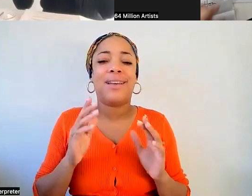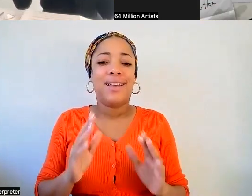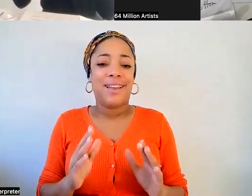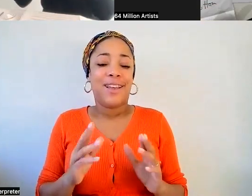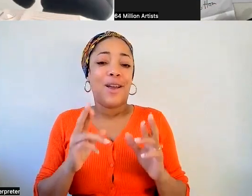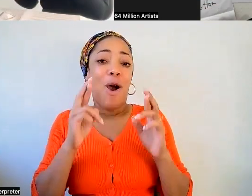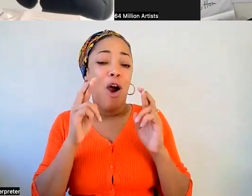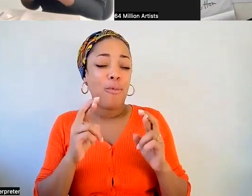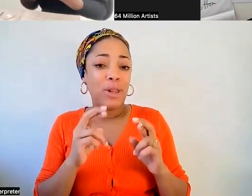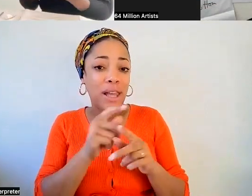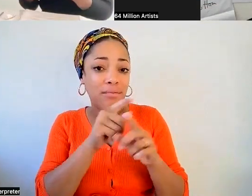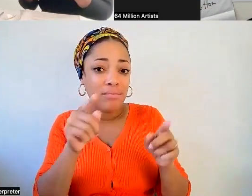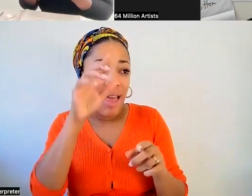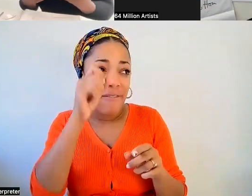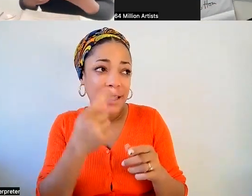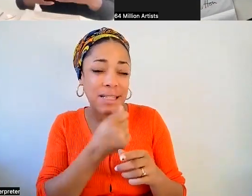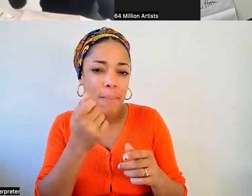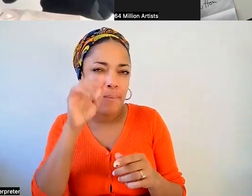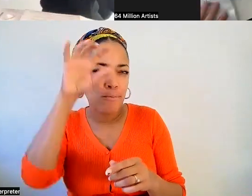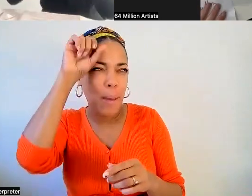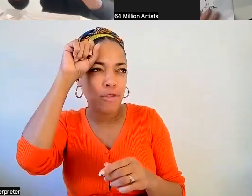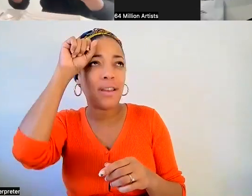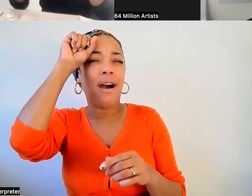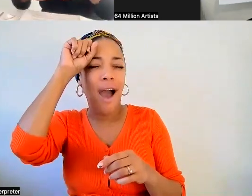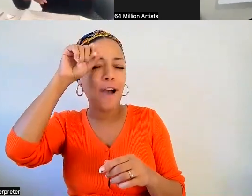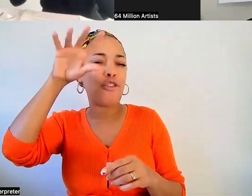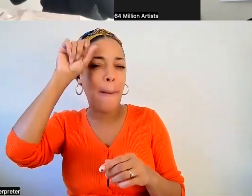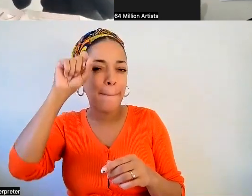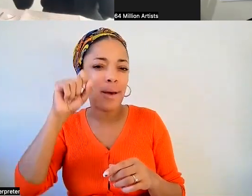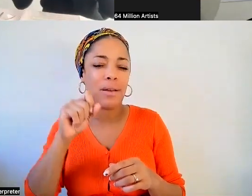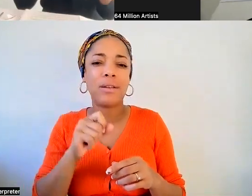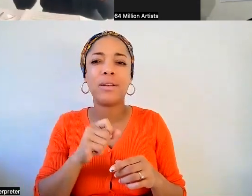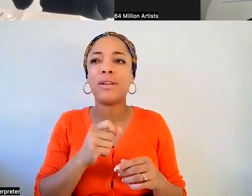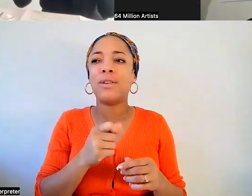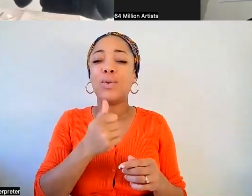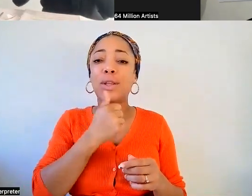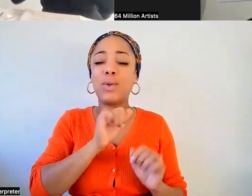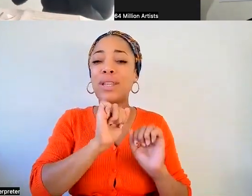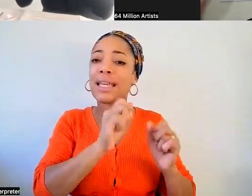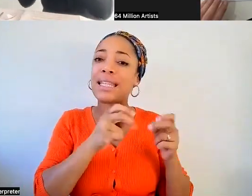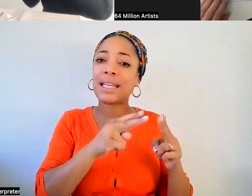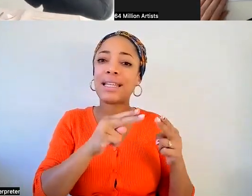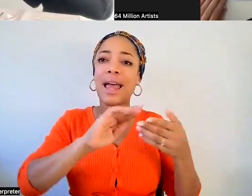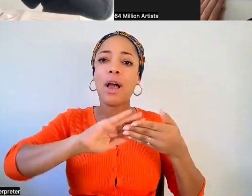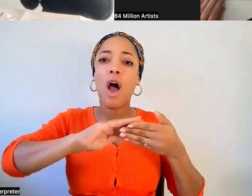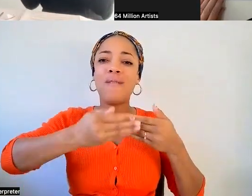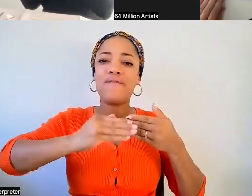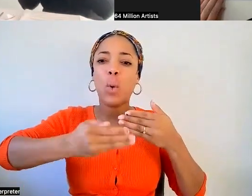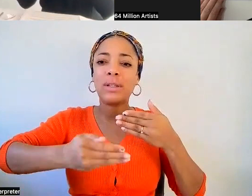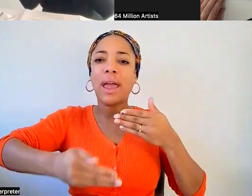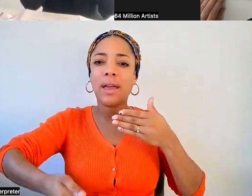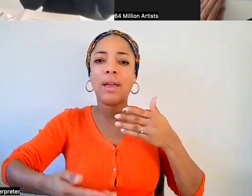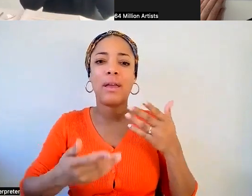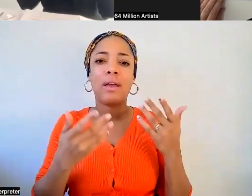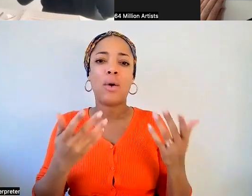hopefully you've started to use some of the techniques that Michael has shared, whether it's unfolding or finding a rhythm or kind of, if I remember correctly, kind